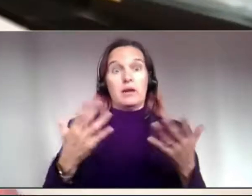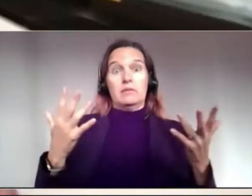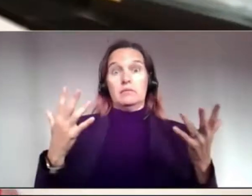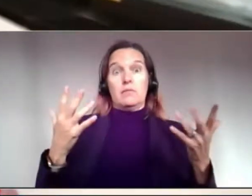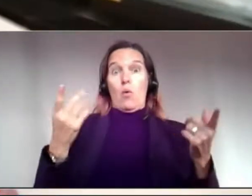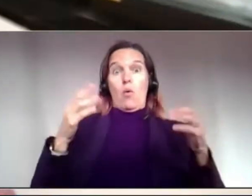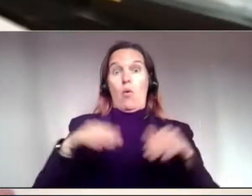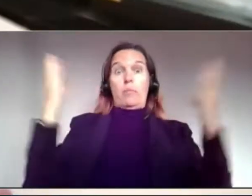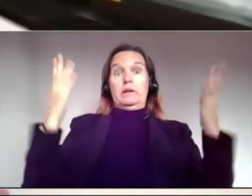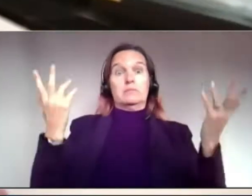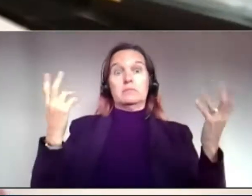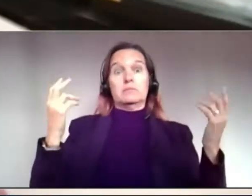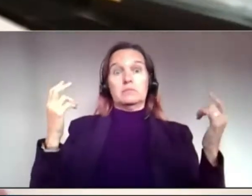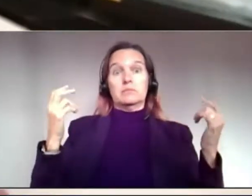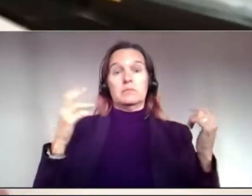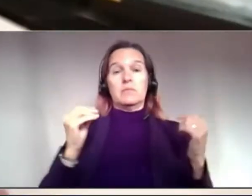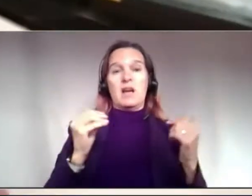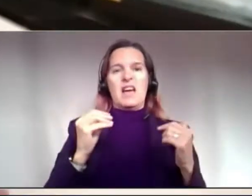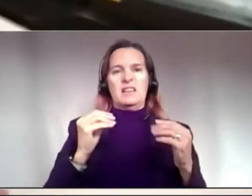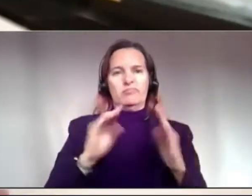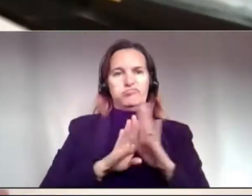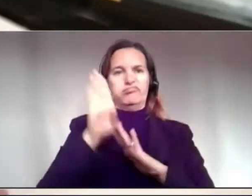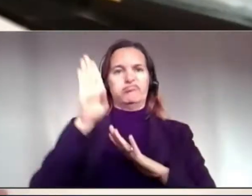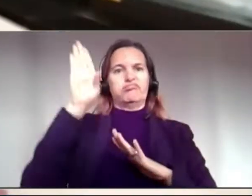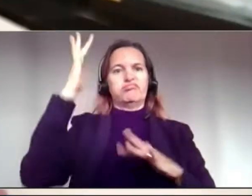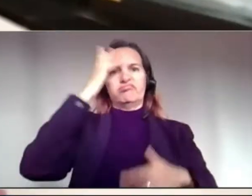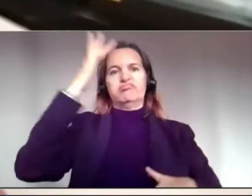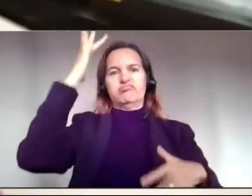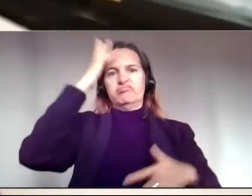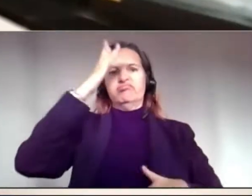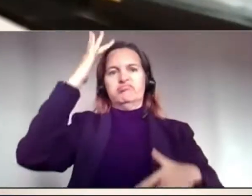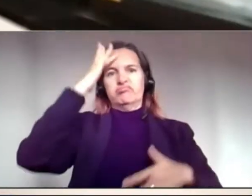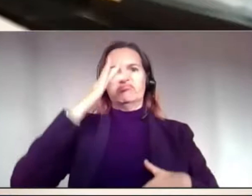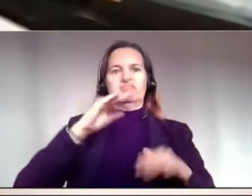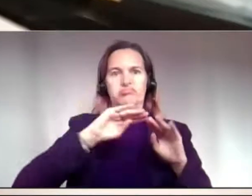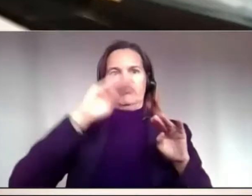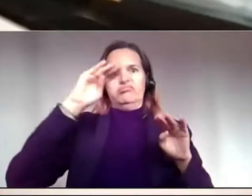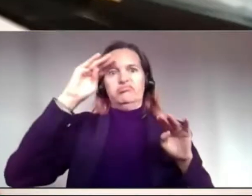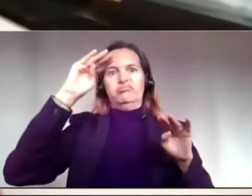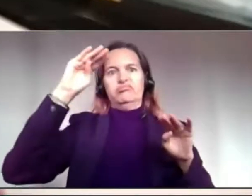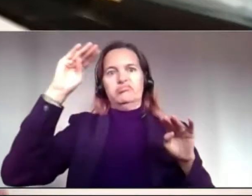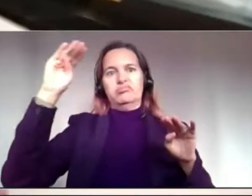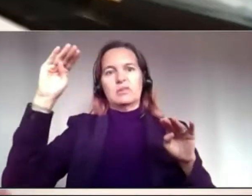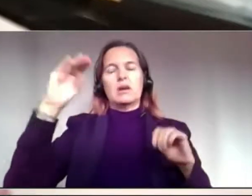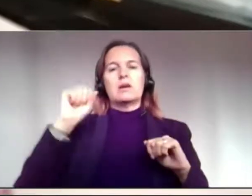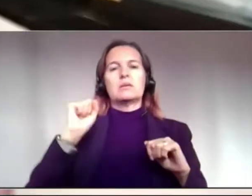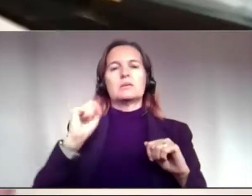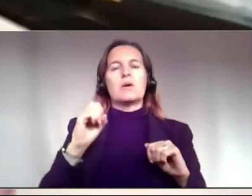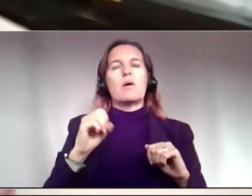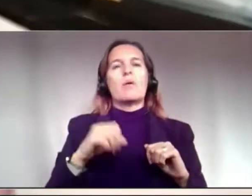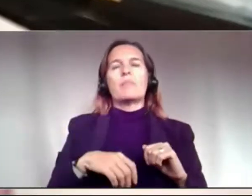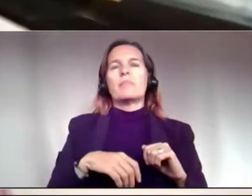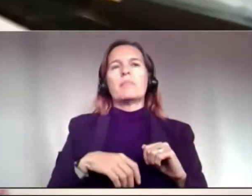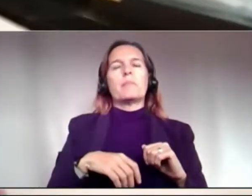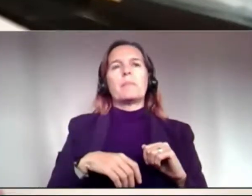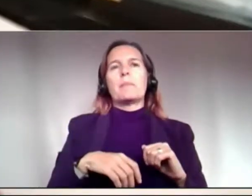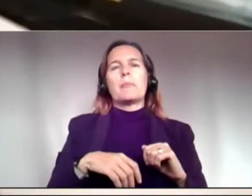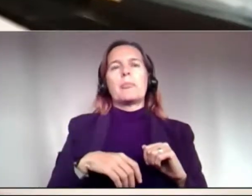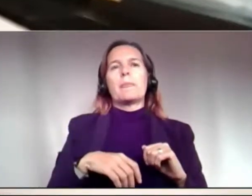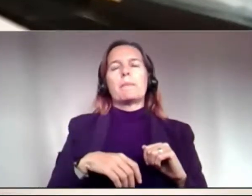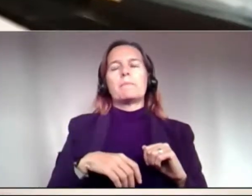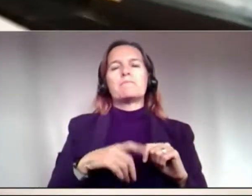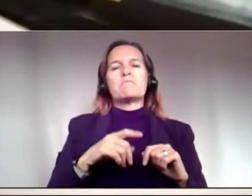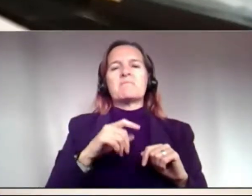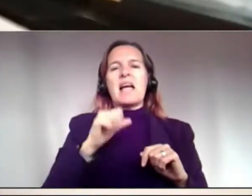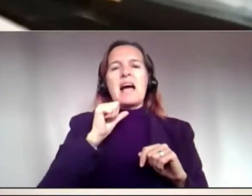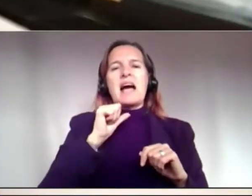surge. And so I don't think that we're going to step away from this program, the